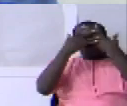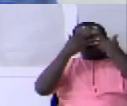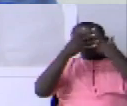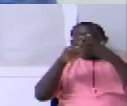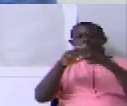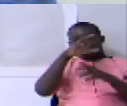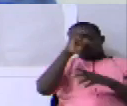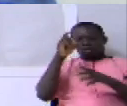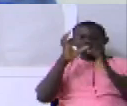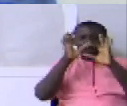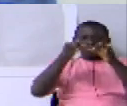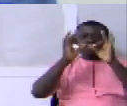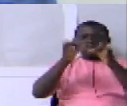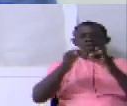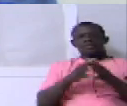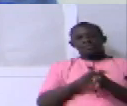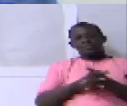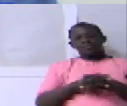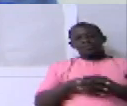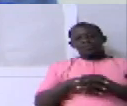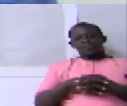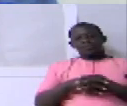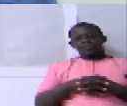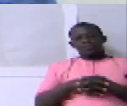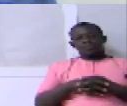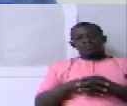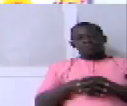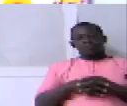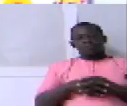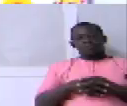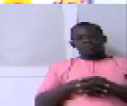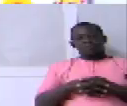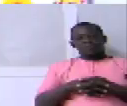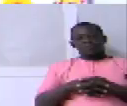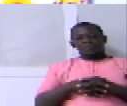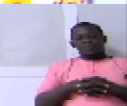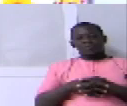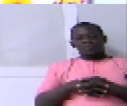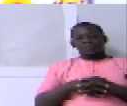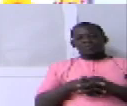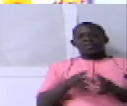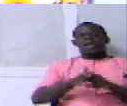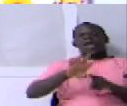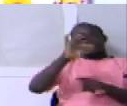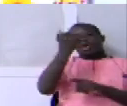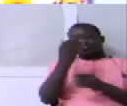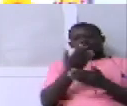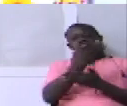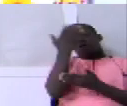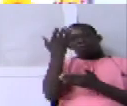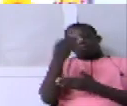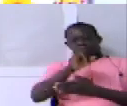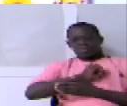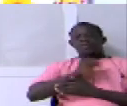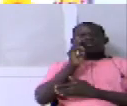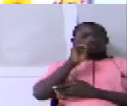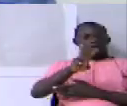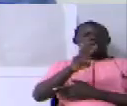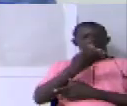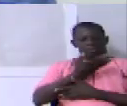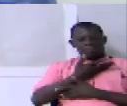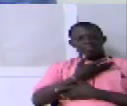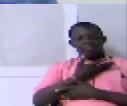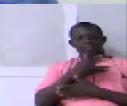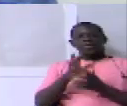ye nati jang foyo la sede yaro lu jibele bang. Yes, I watched some of them. Ngado lu talu jibele.